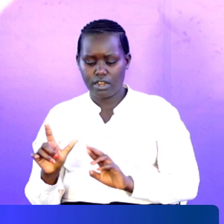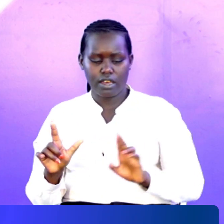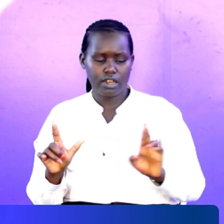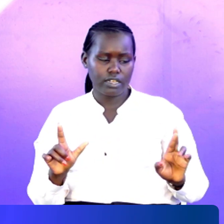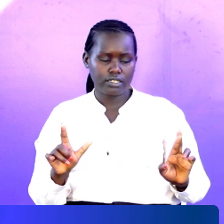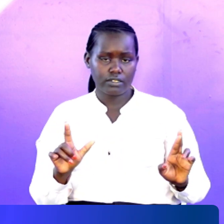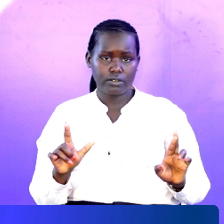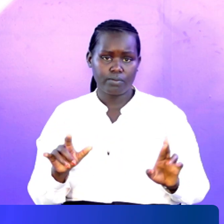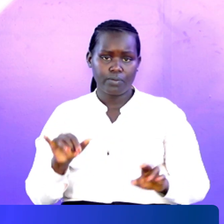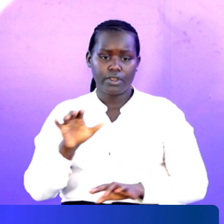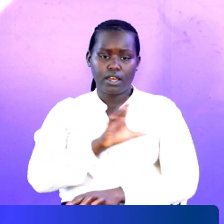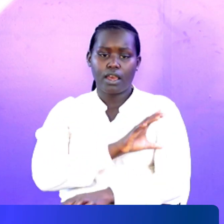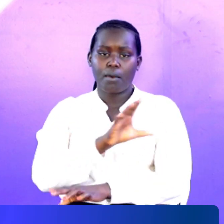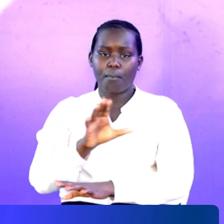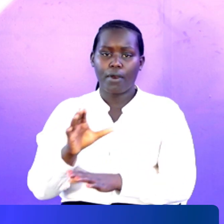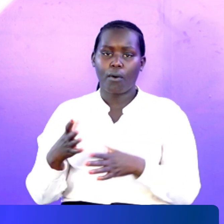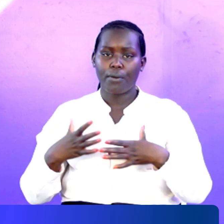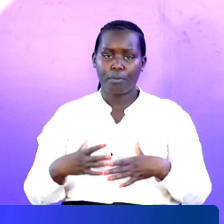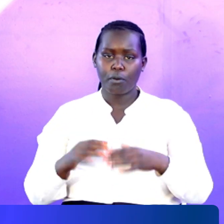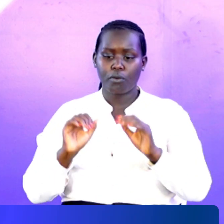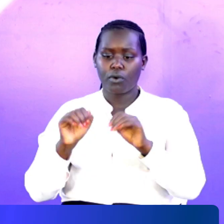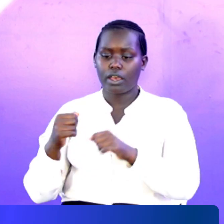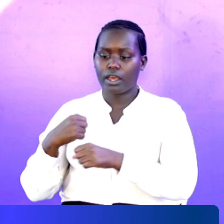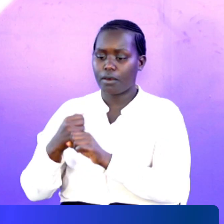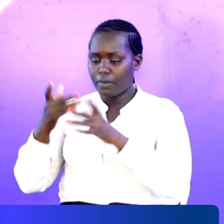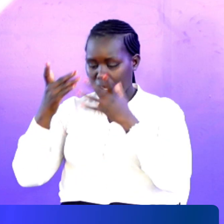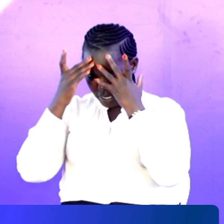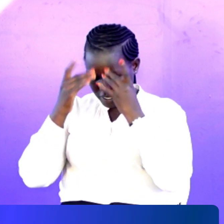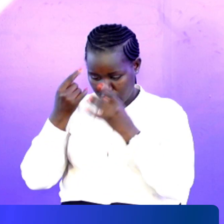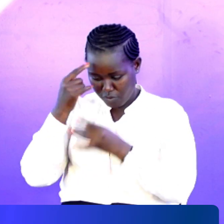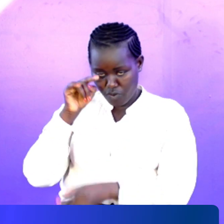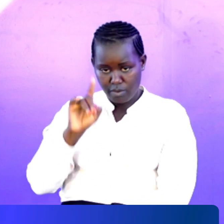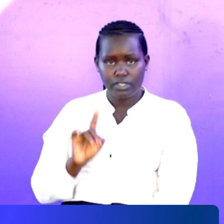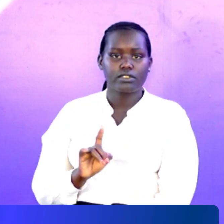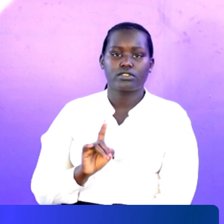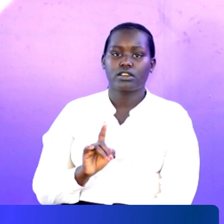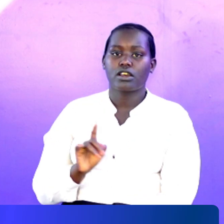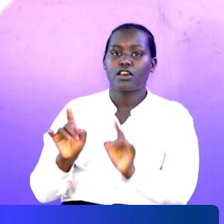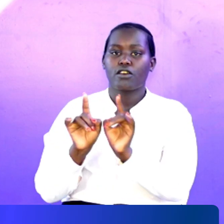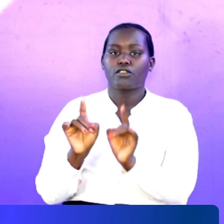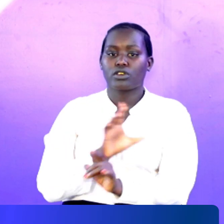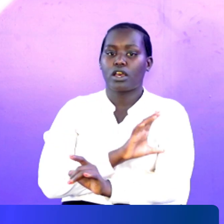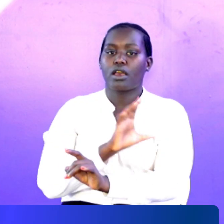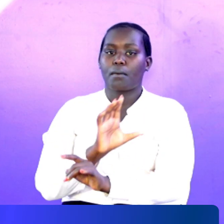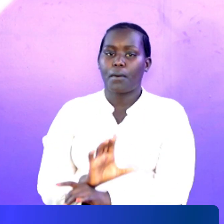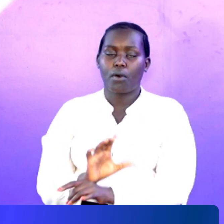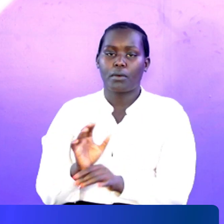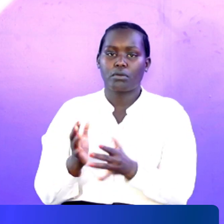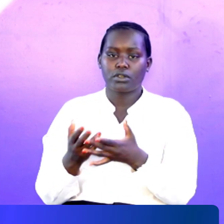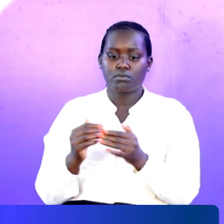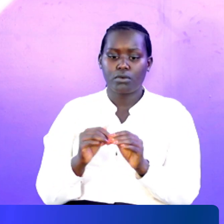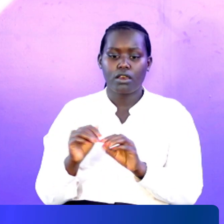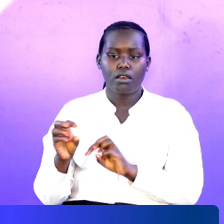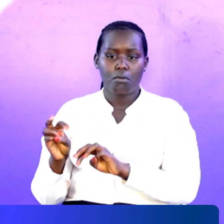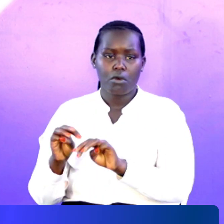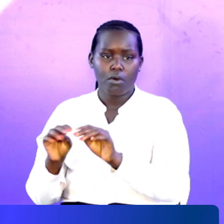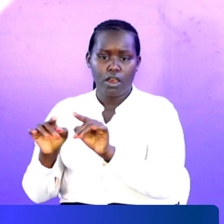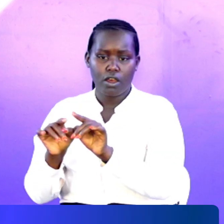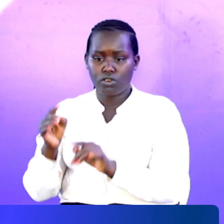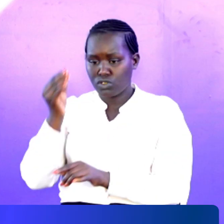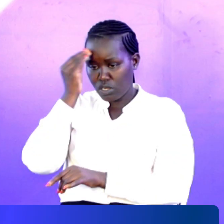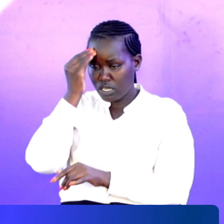raw. Empower citizens so that they can make decisions for themselves. And empowerment must be monetary, but also knowledge. Yeah. Secondly